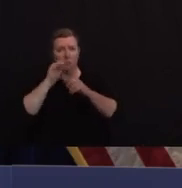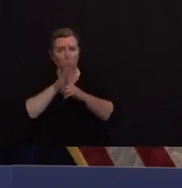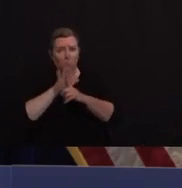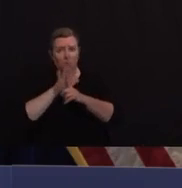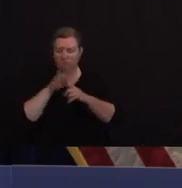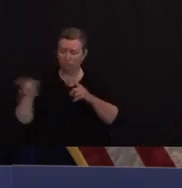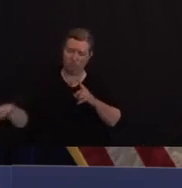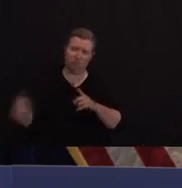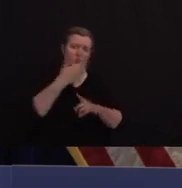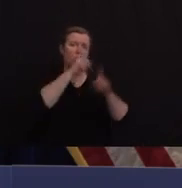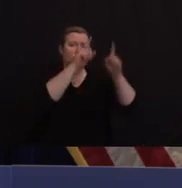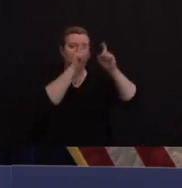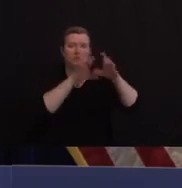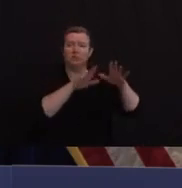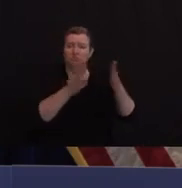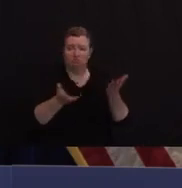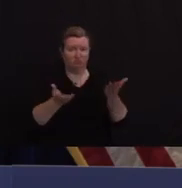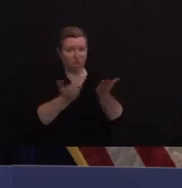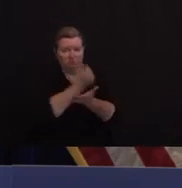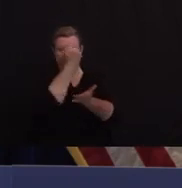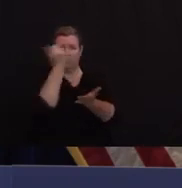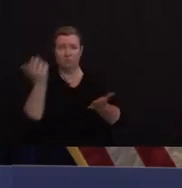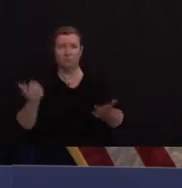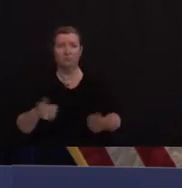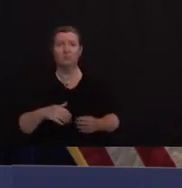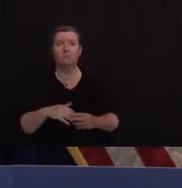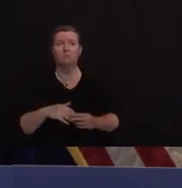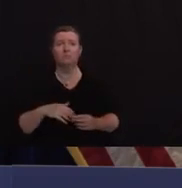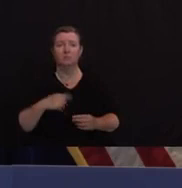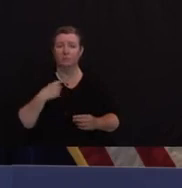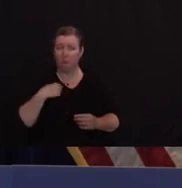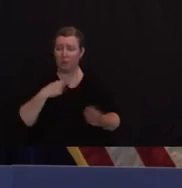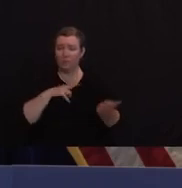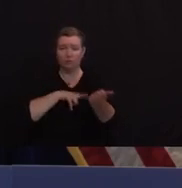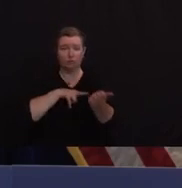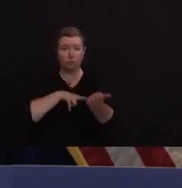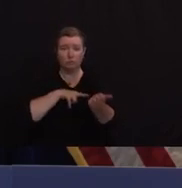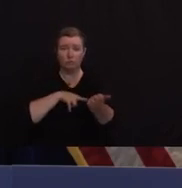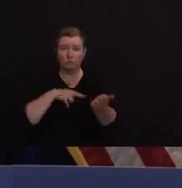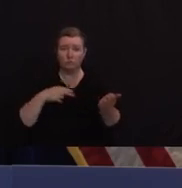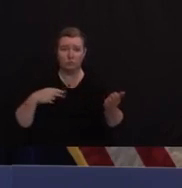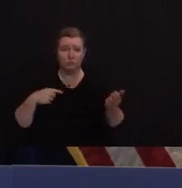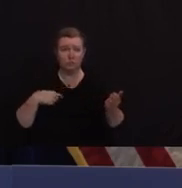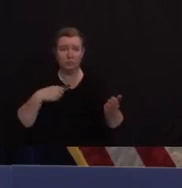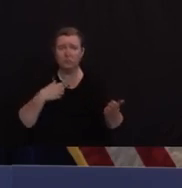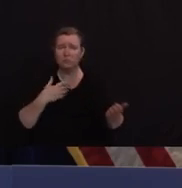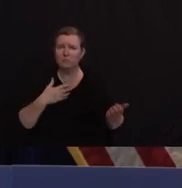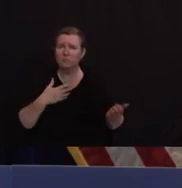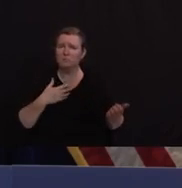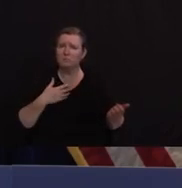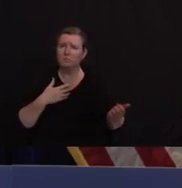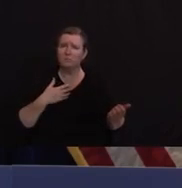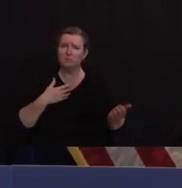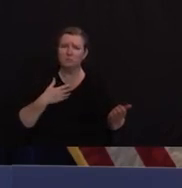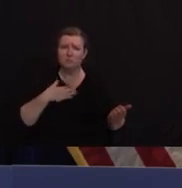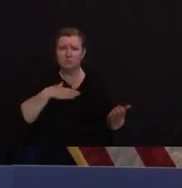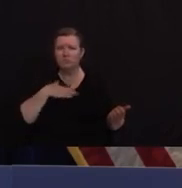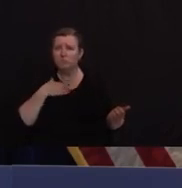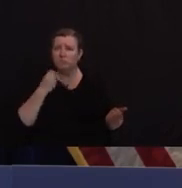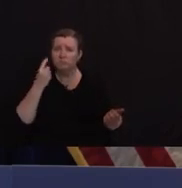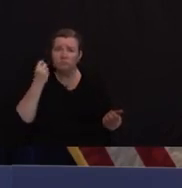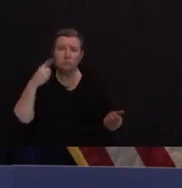began my career as a nurse, so I appreciate the unique challenges that students and educators will face as the new school year